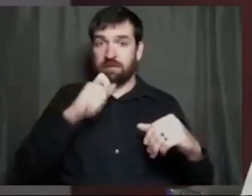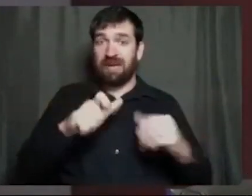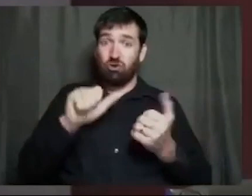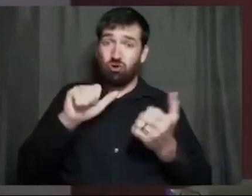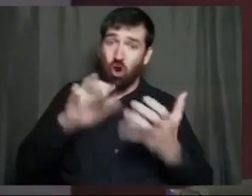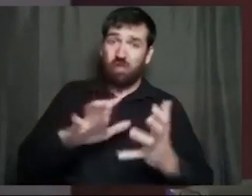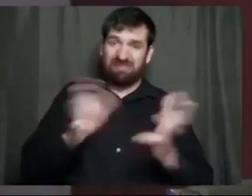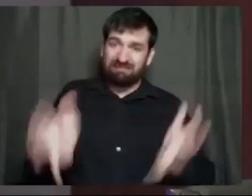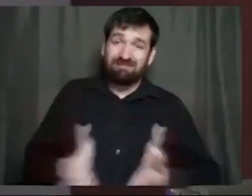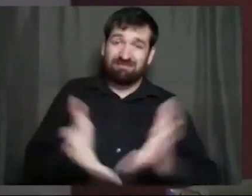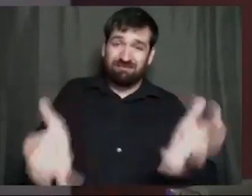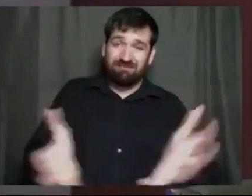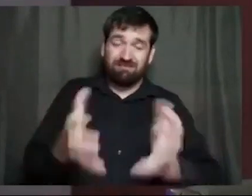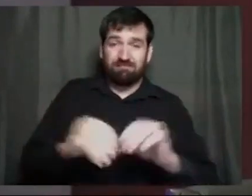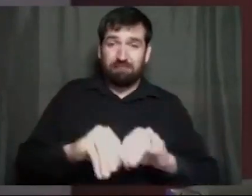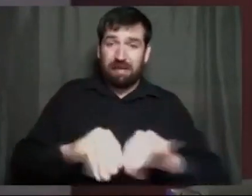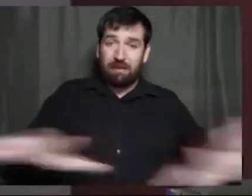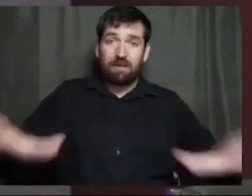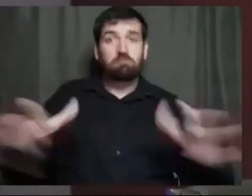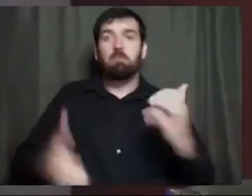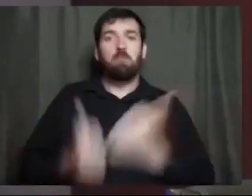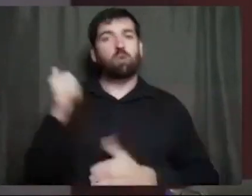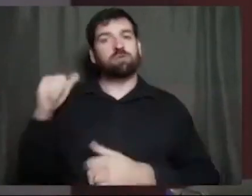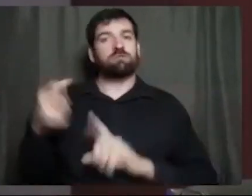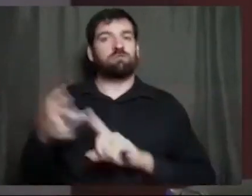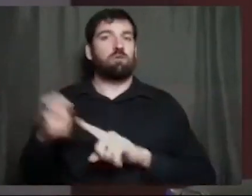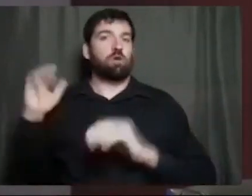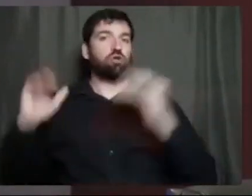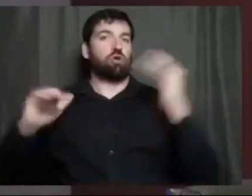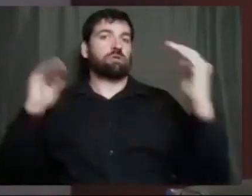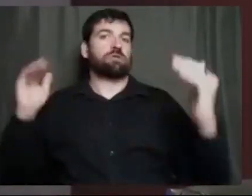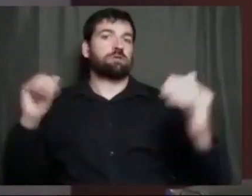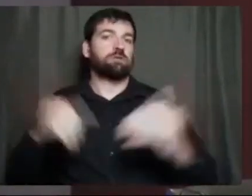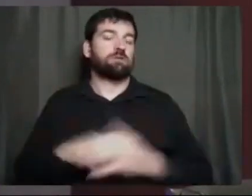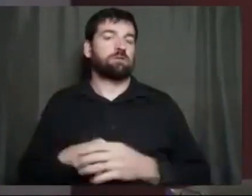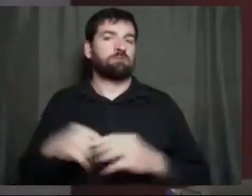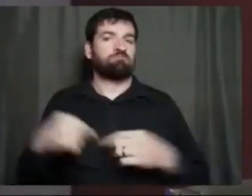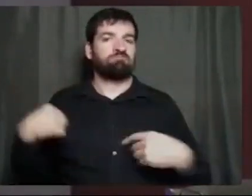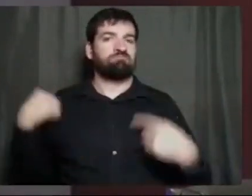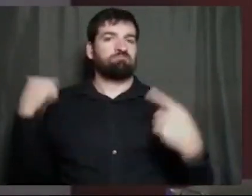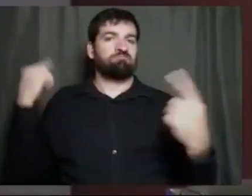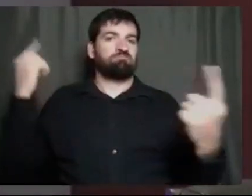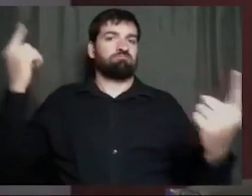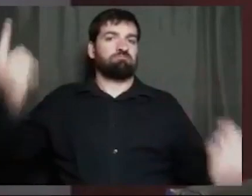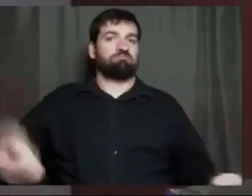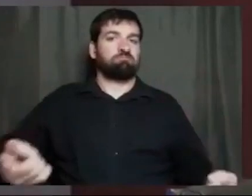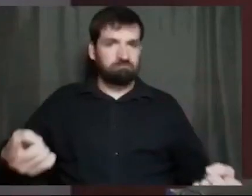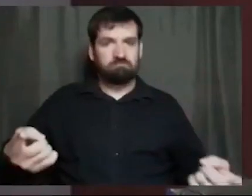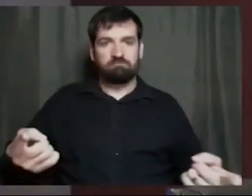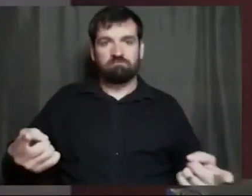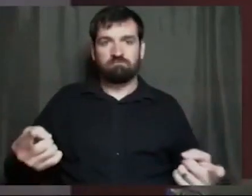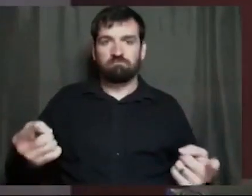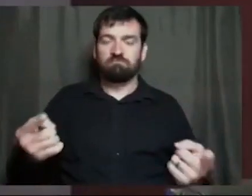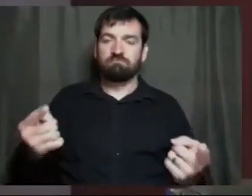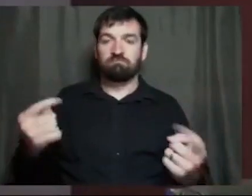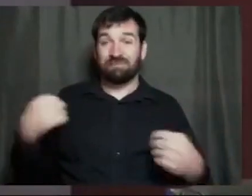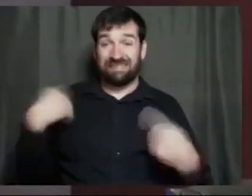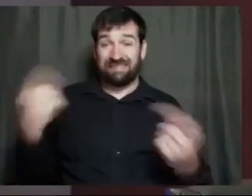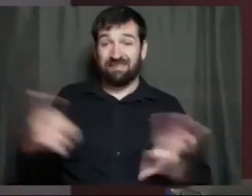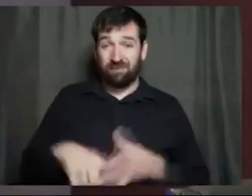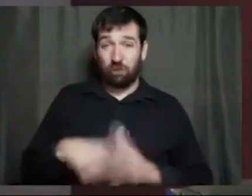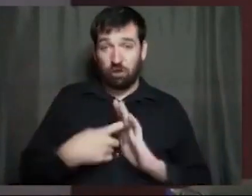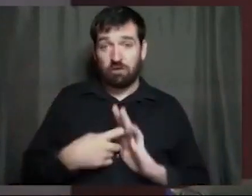has mostly been driven by adults for the most part over the course of this, since it began.